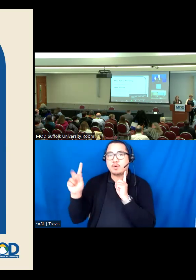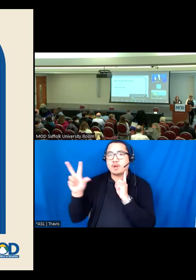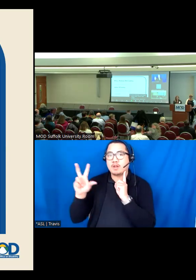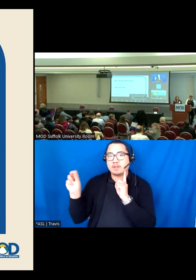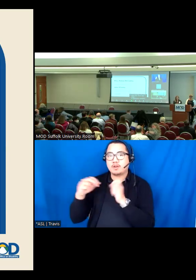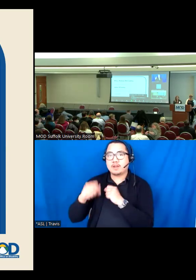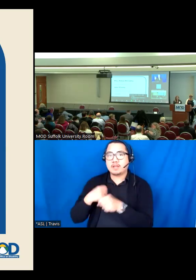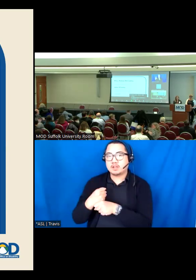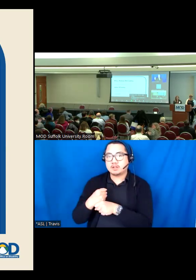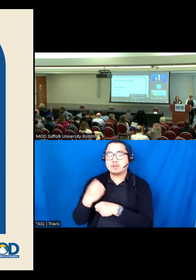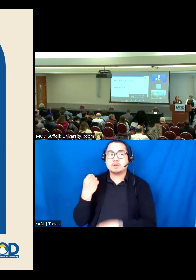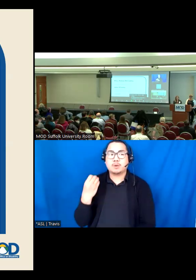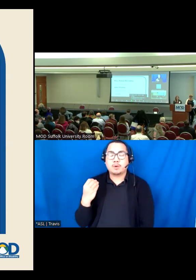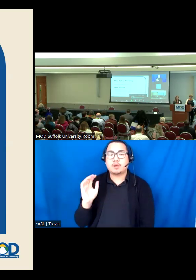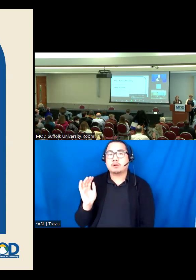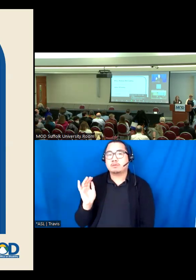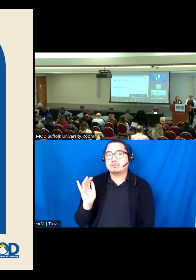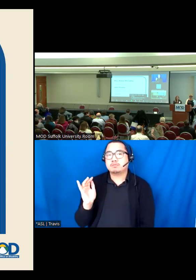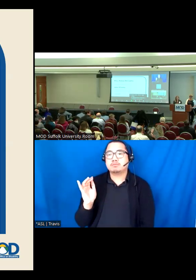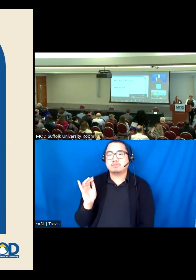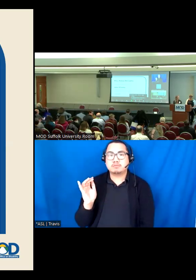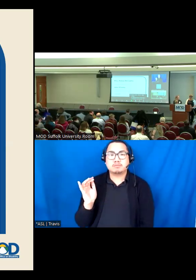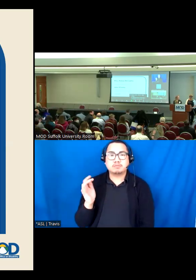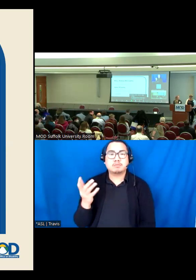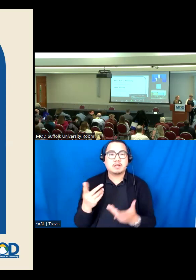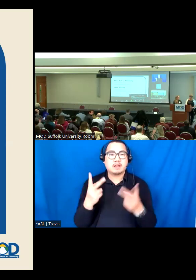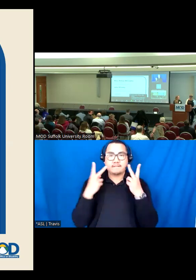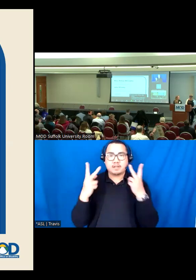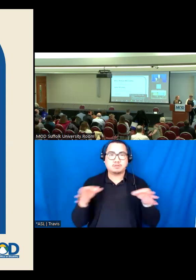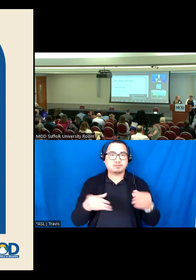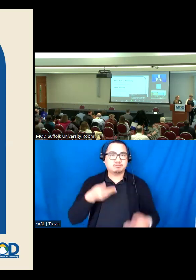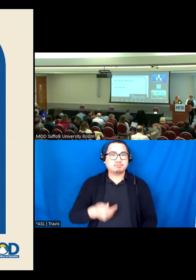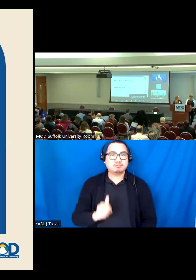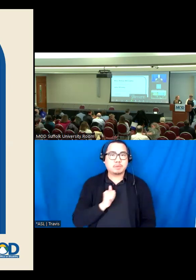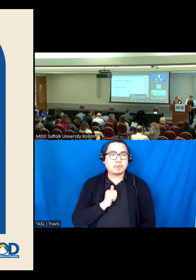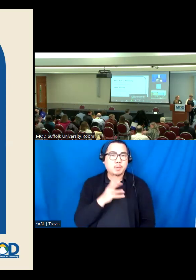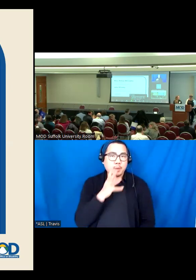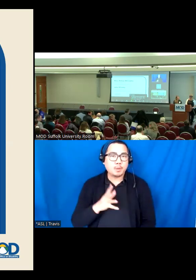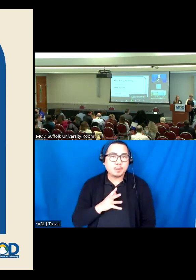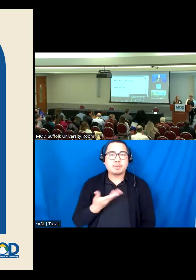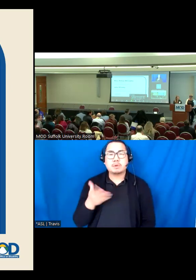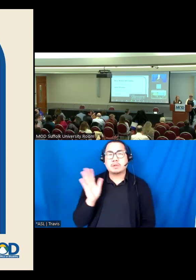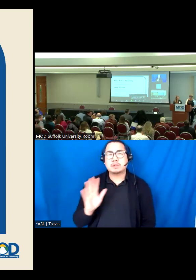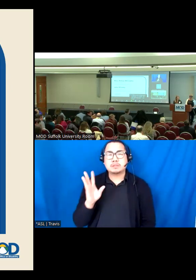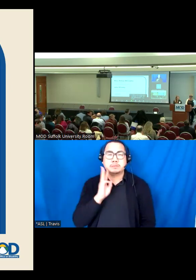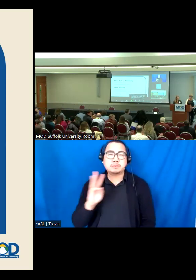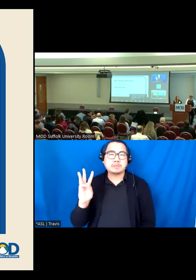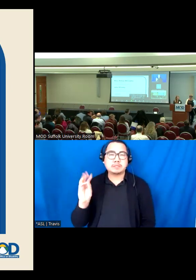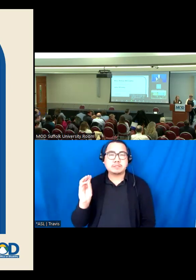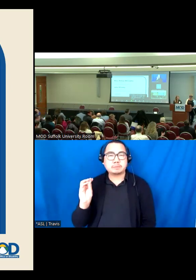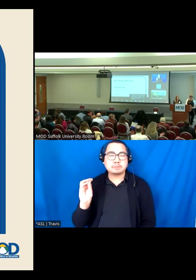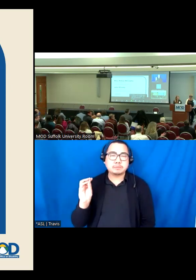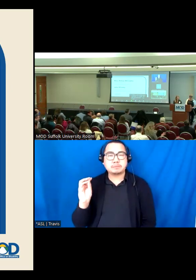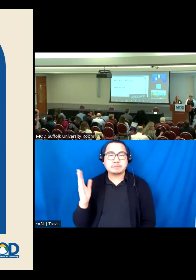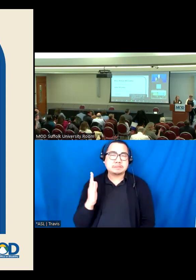years. So a little visual description. I'm a woman around 60 or